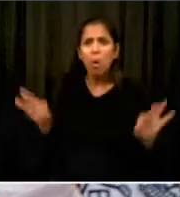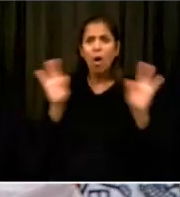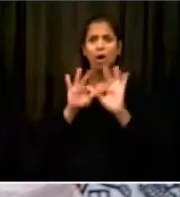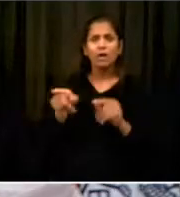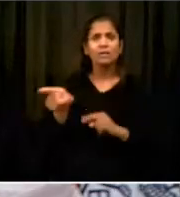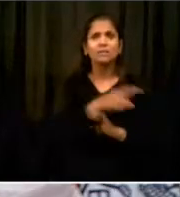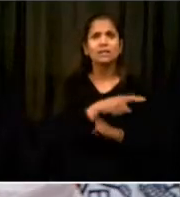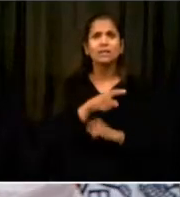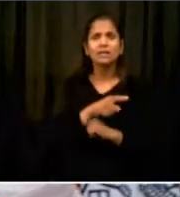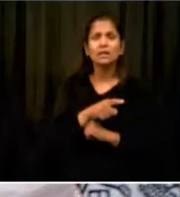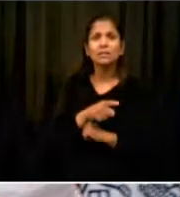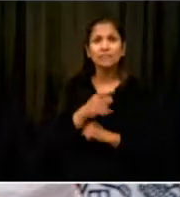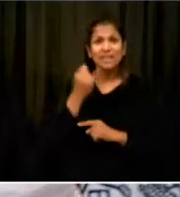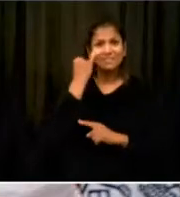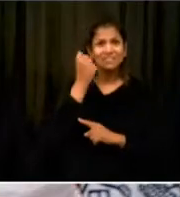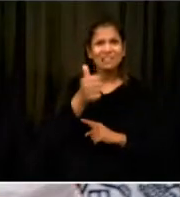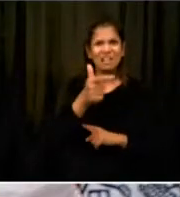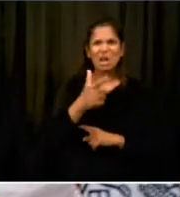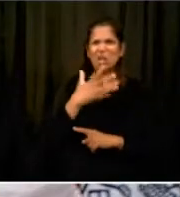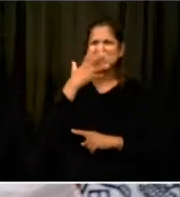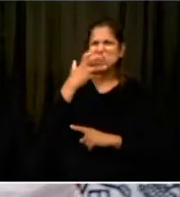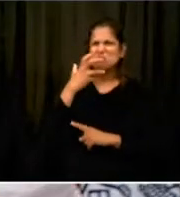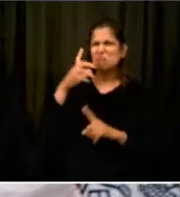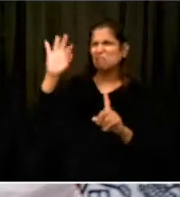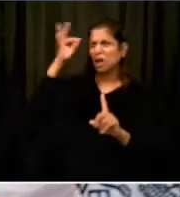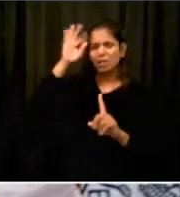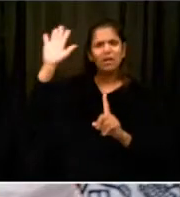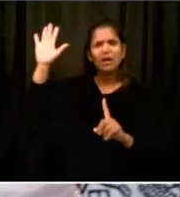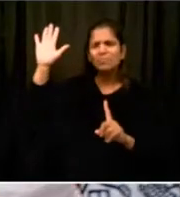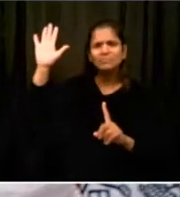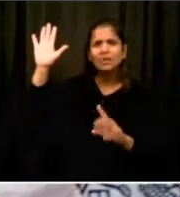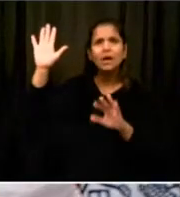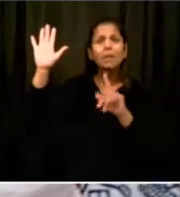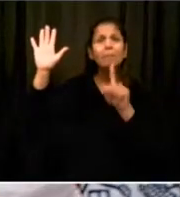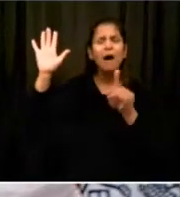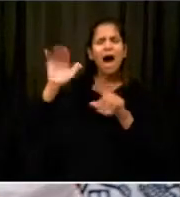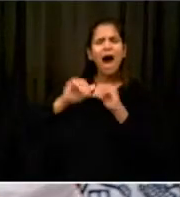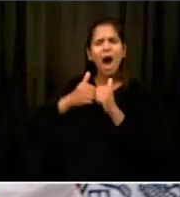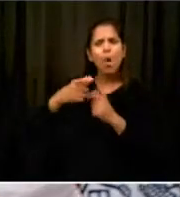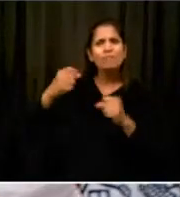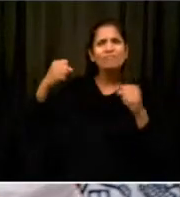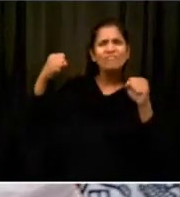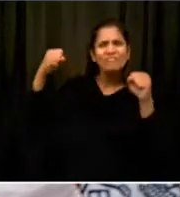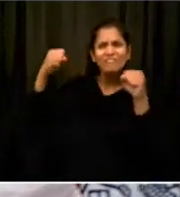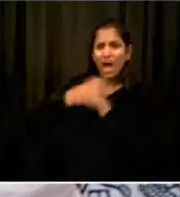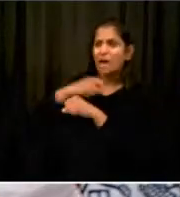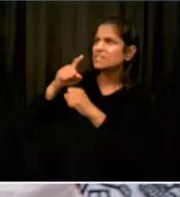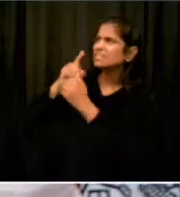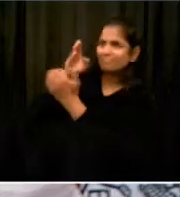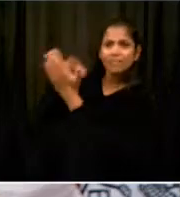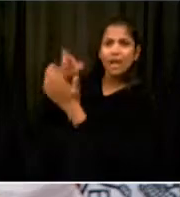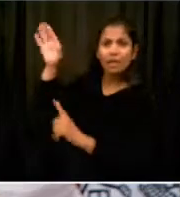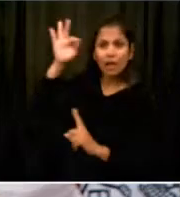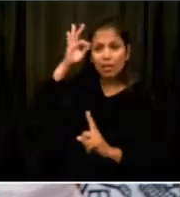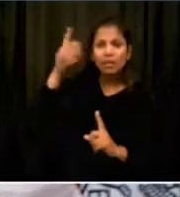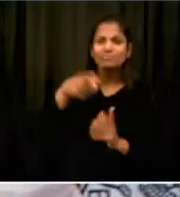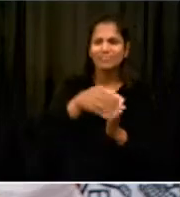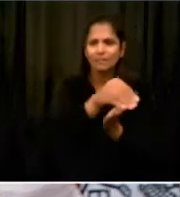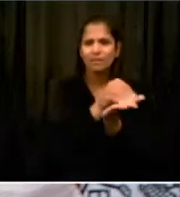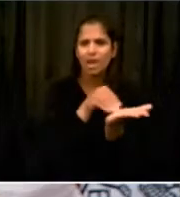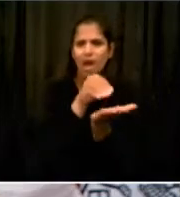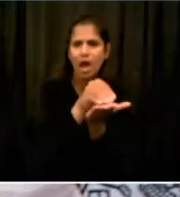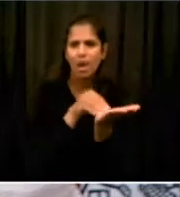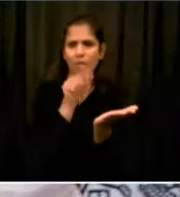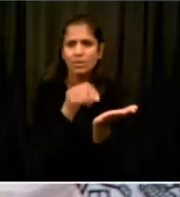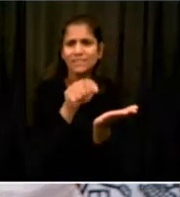democracy, fill out that census form. If you want to make sure New York City gets the maximum support for restarting, rebuilding, fill out